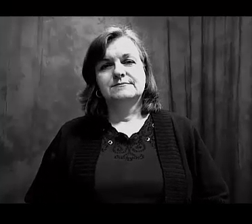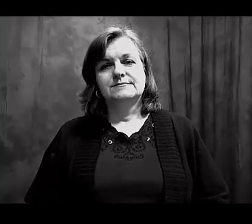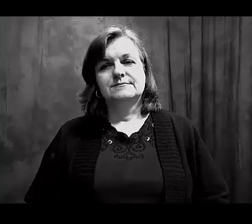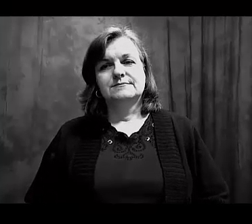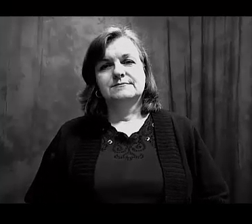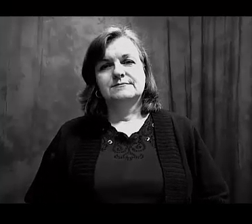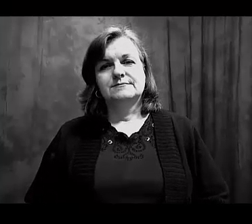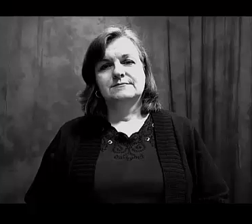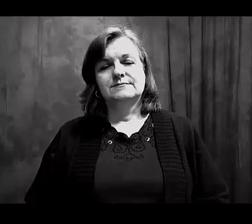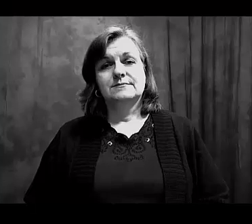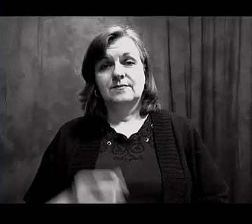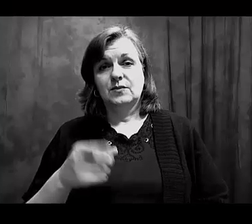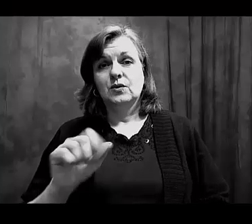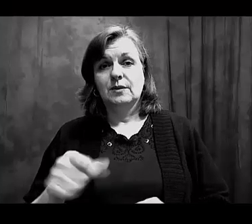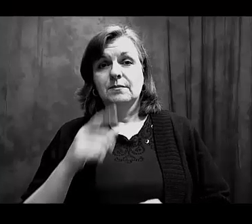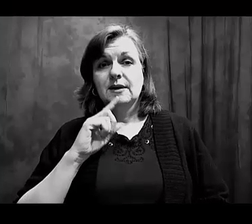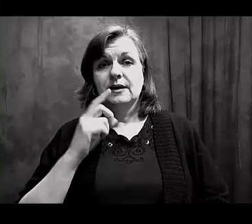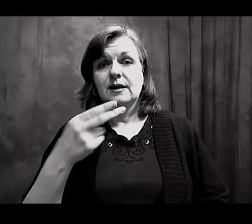So you can be